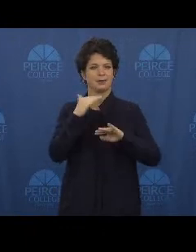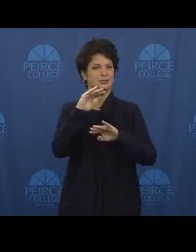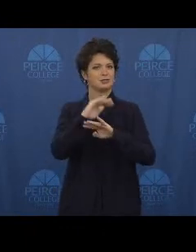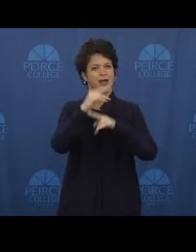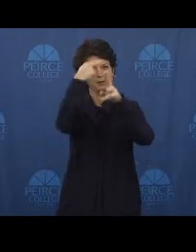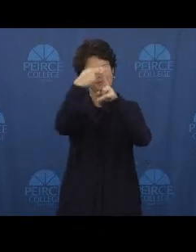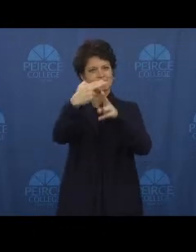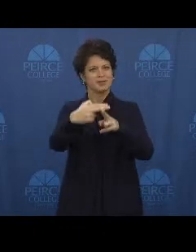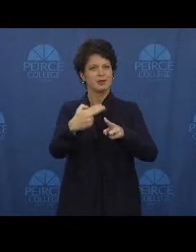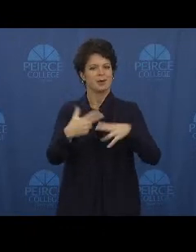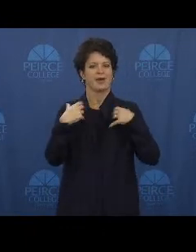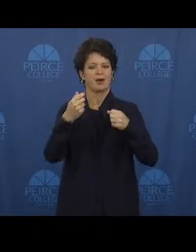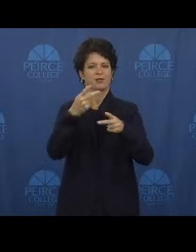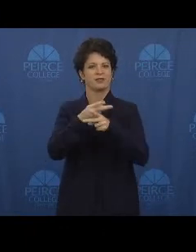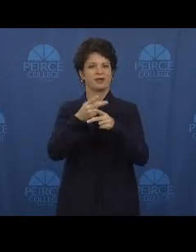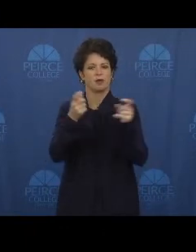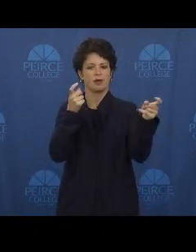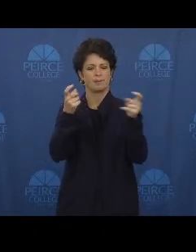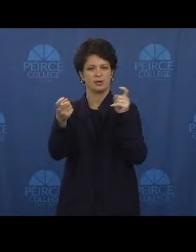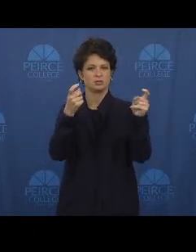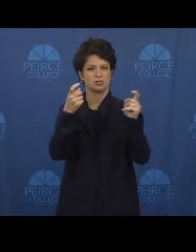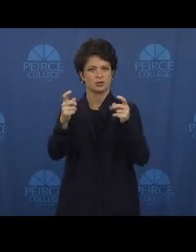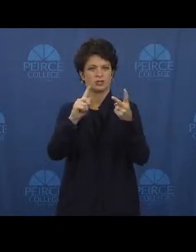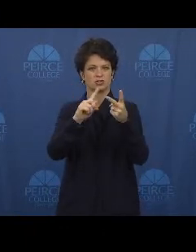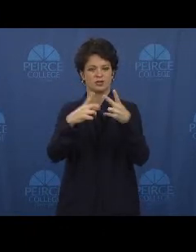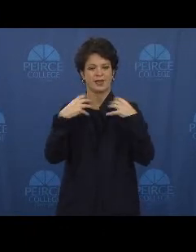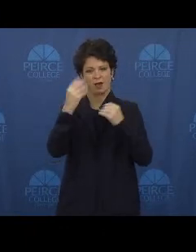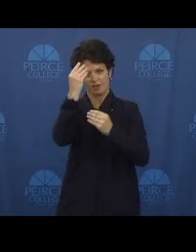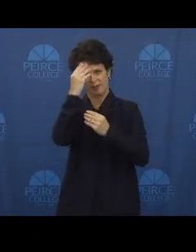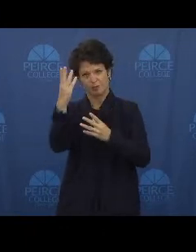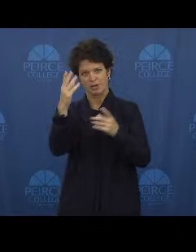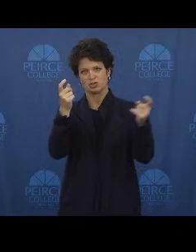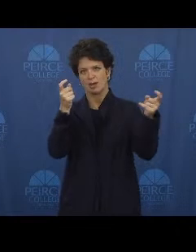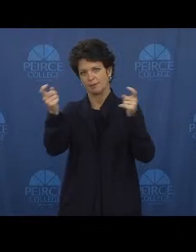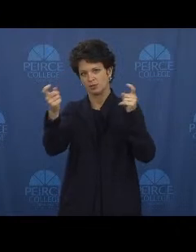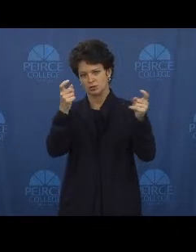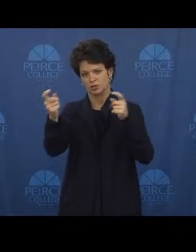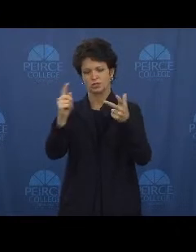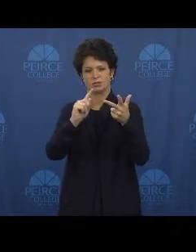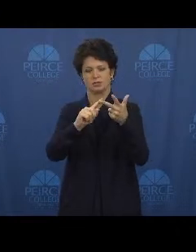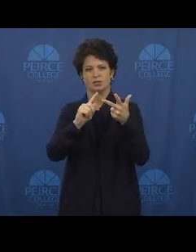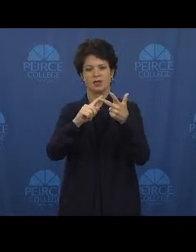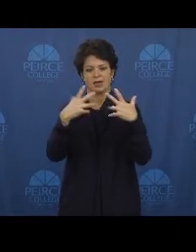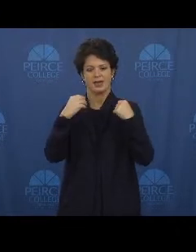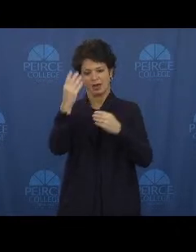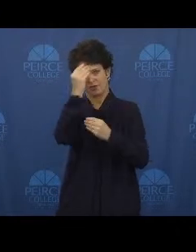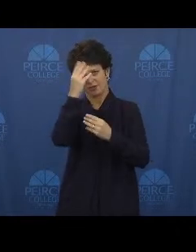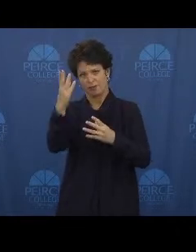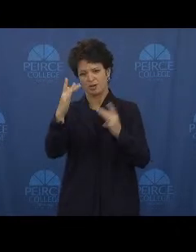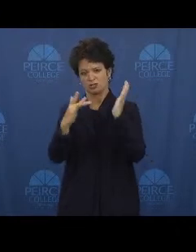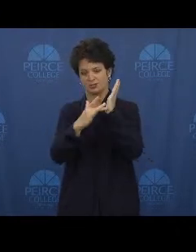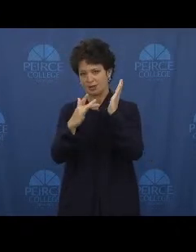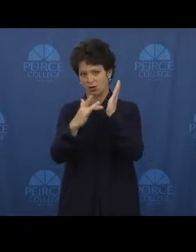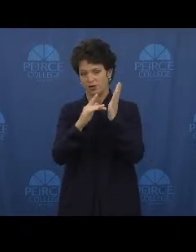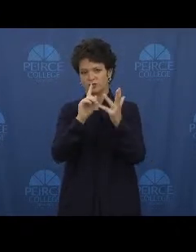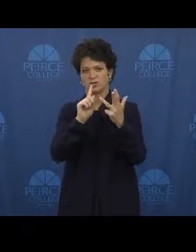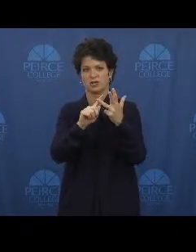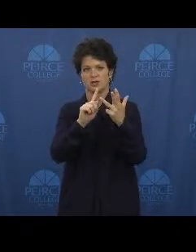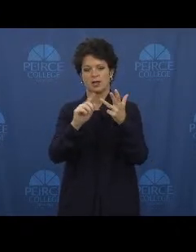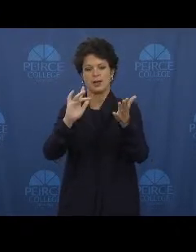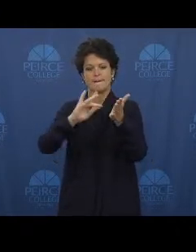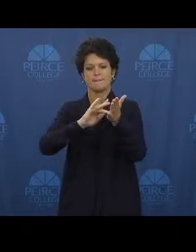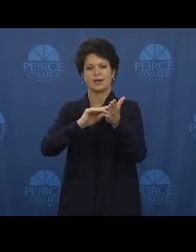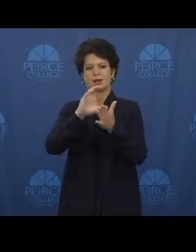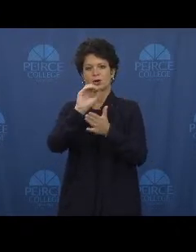the roll of Healthcare Administration, Health Information Administration, Health Information Technology, and